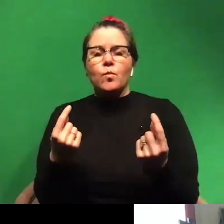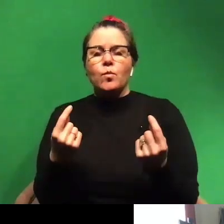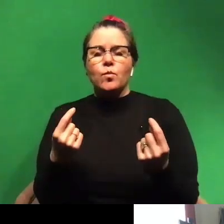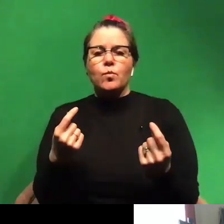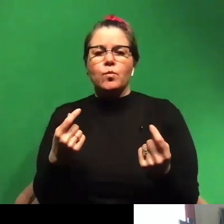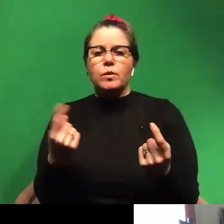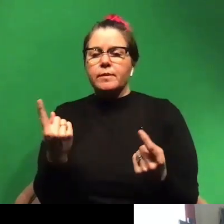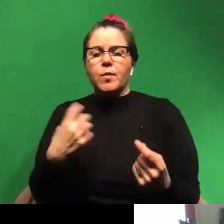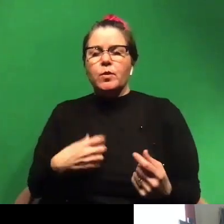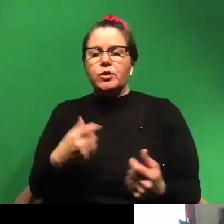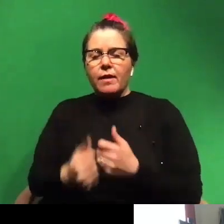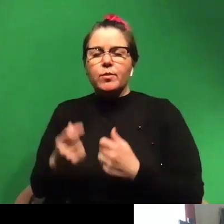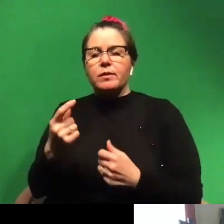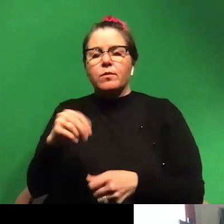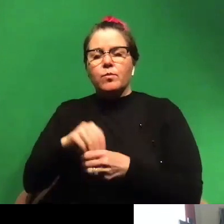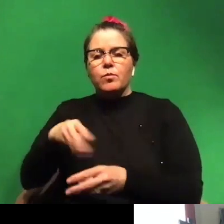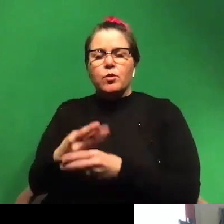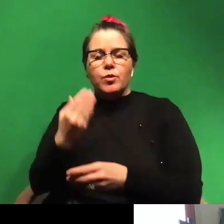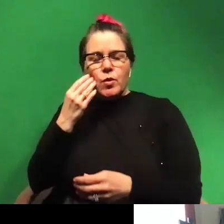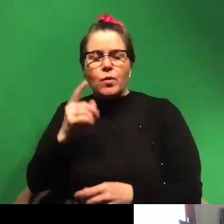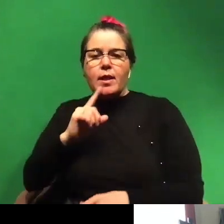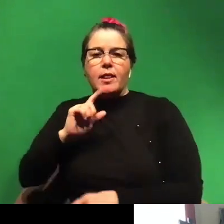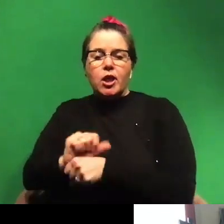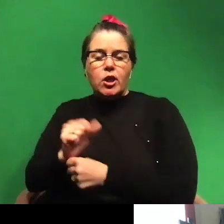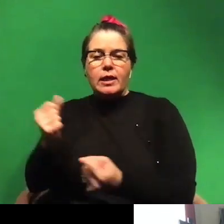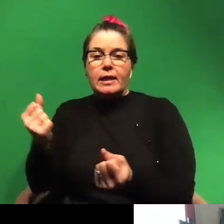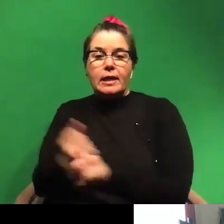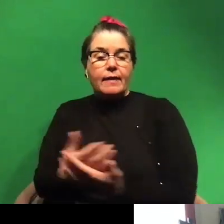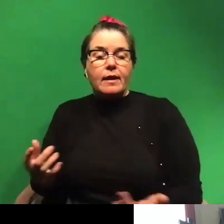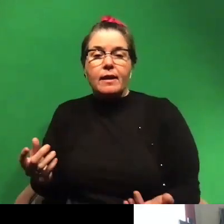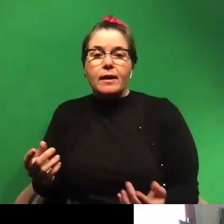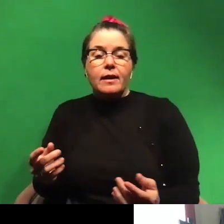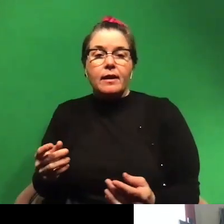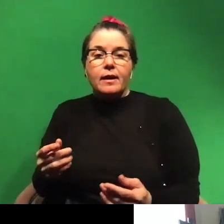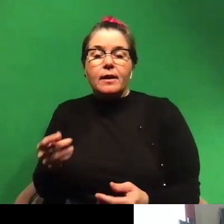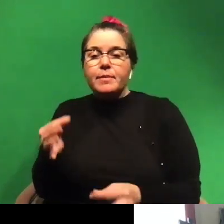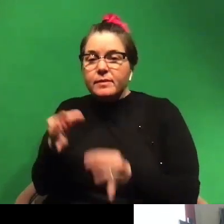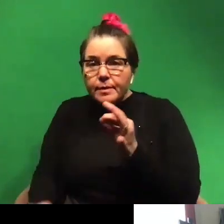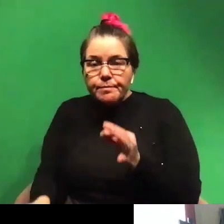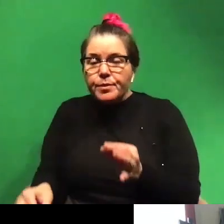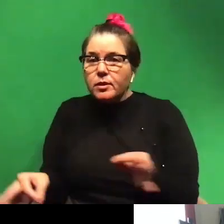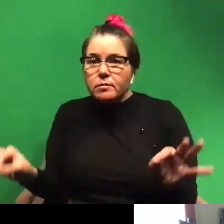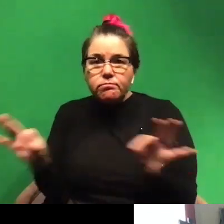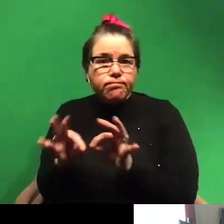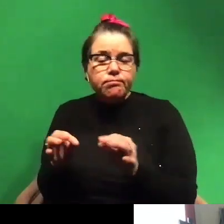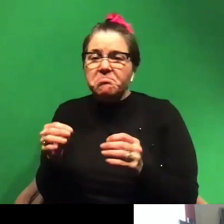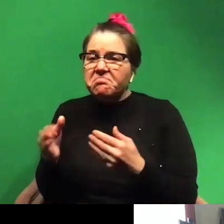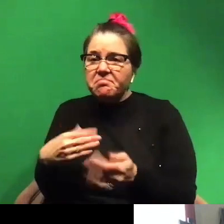what is something you wish everybody in the world knew about literally anything? It can be as simple or significant as you'd